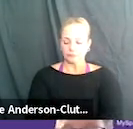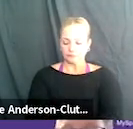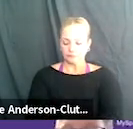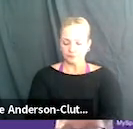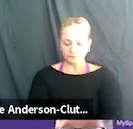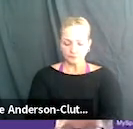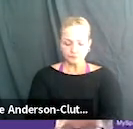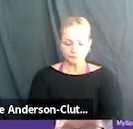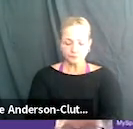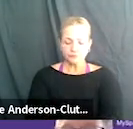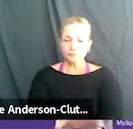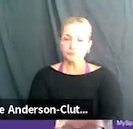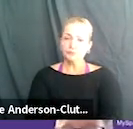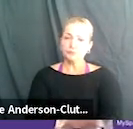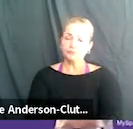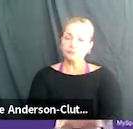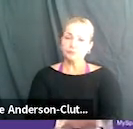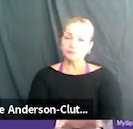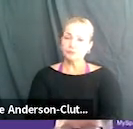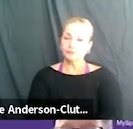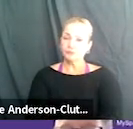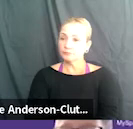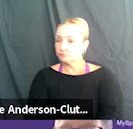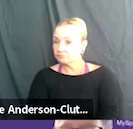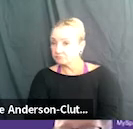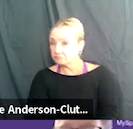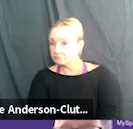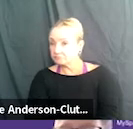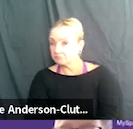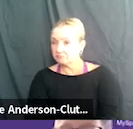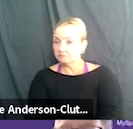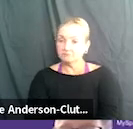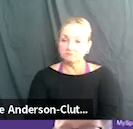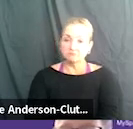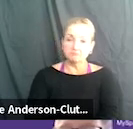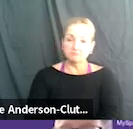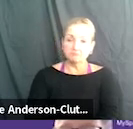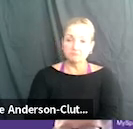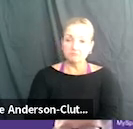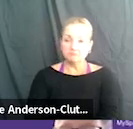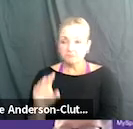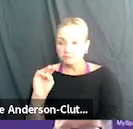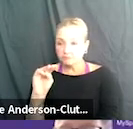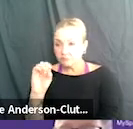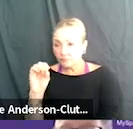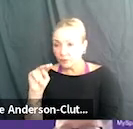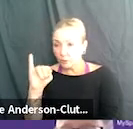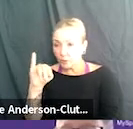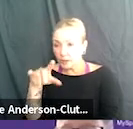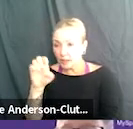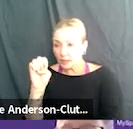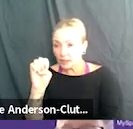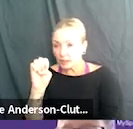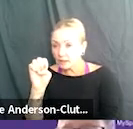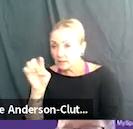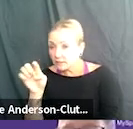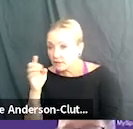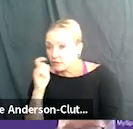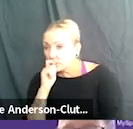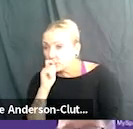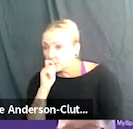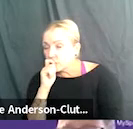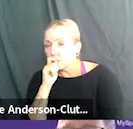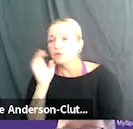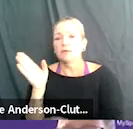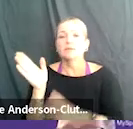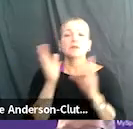So hopefully Monique is still here, but while we're waiting, so Dr. Mitchell had a comment or question. Go ahead there, Claire.